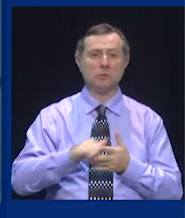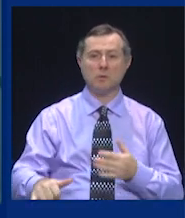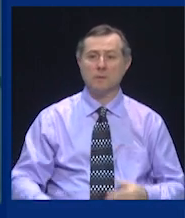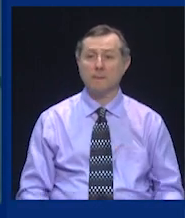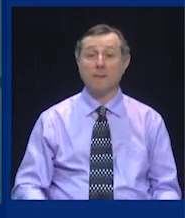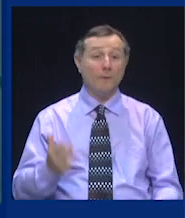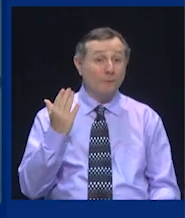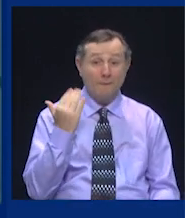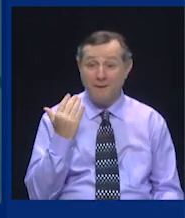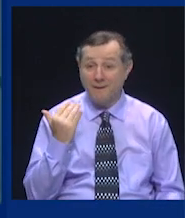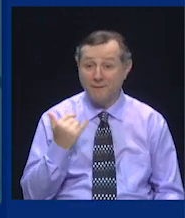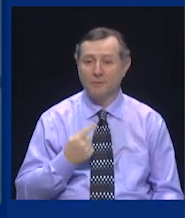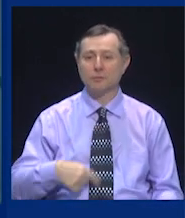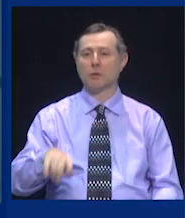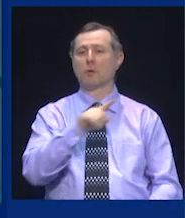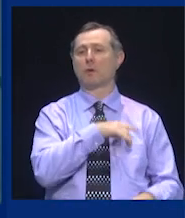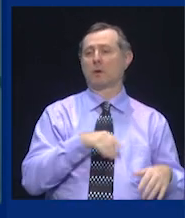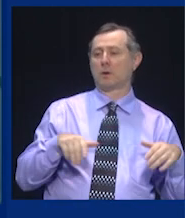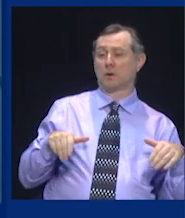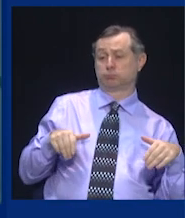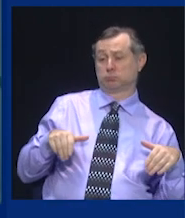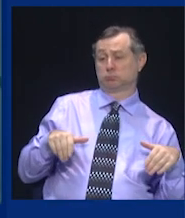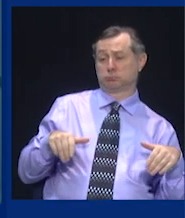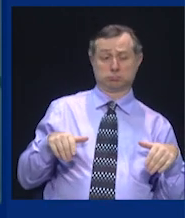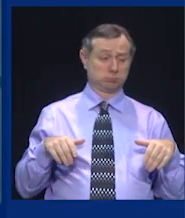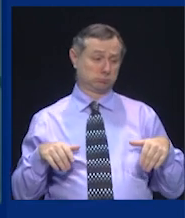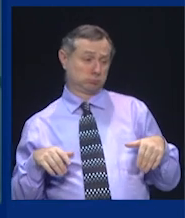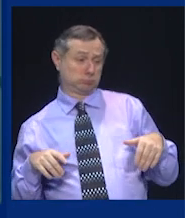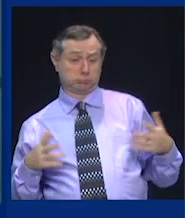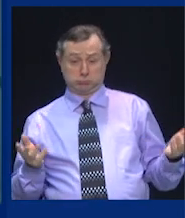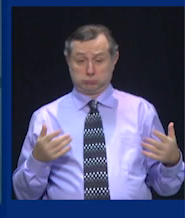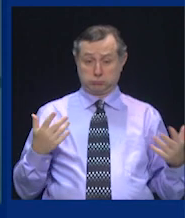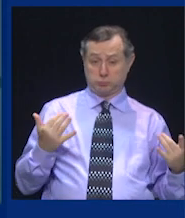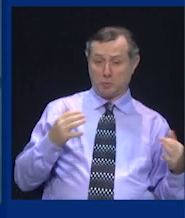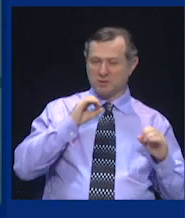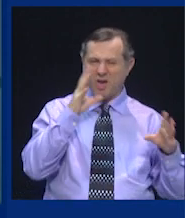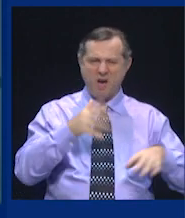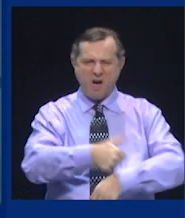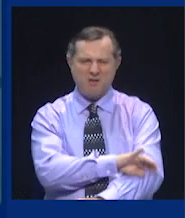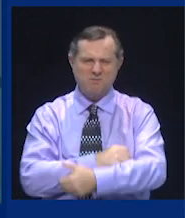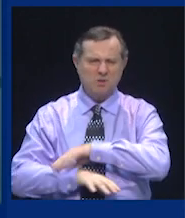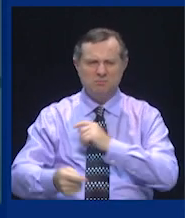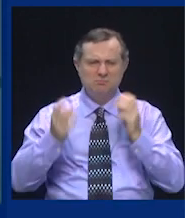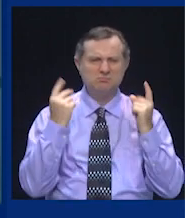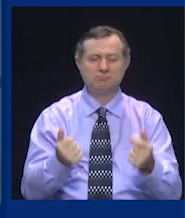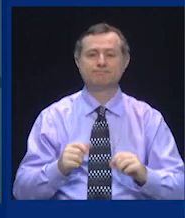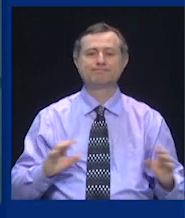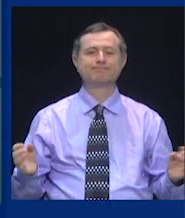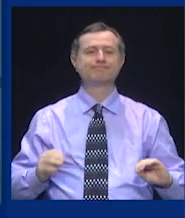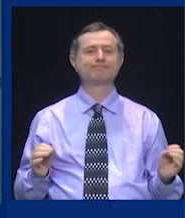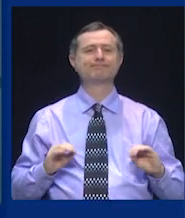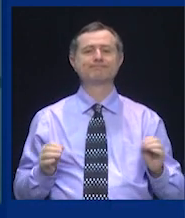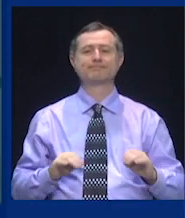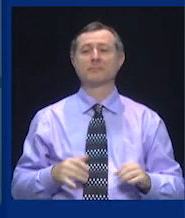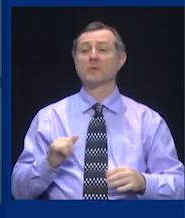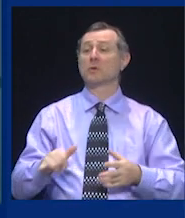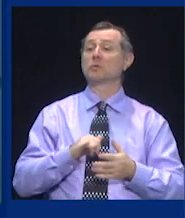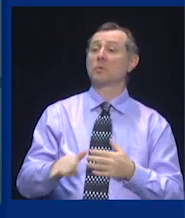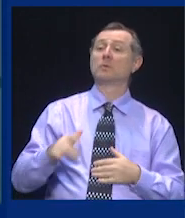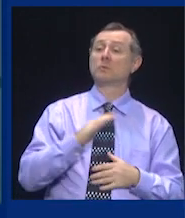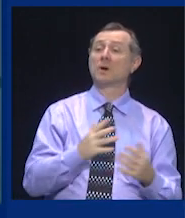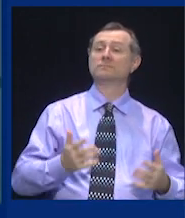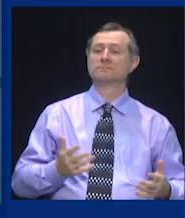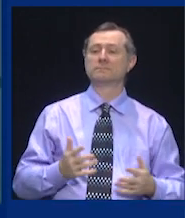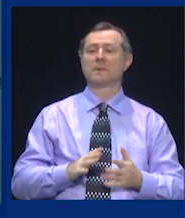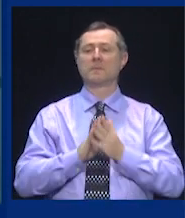act quickly. They did not act quickly. New York, at the end of the day, winds up number